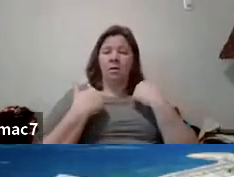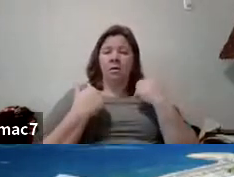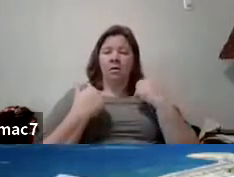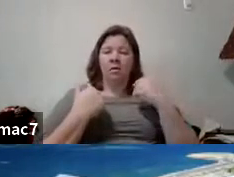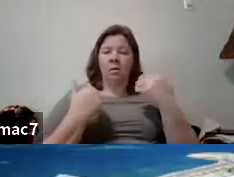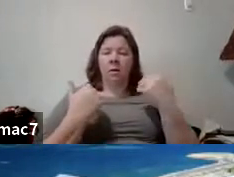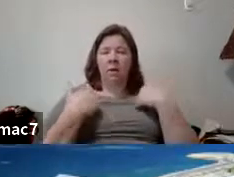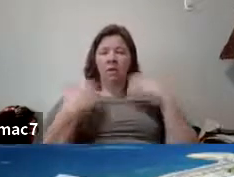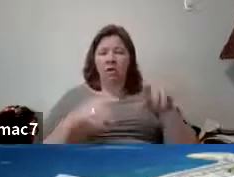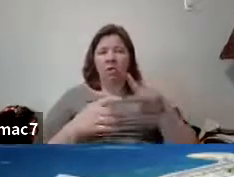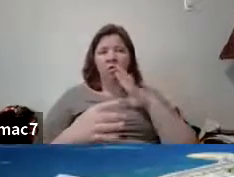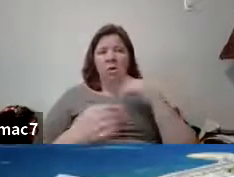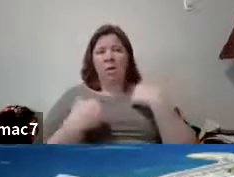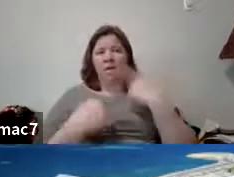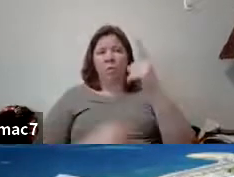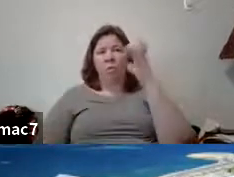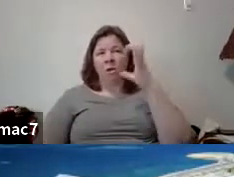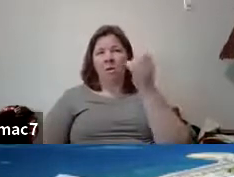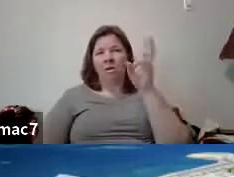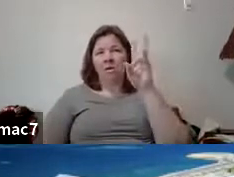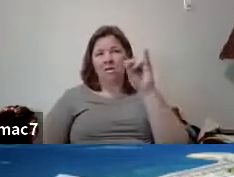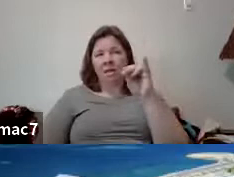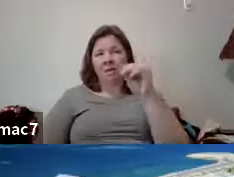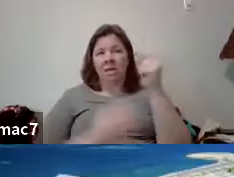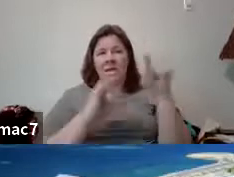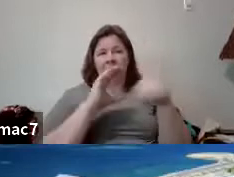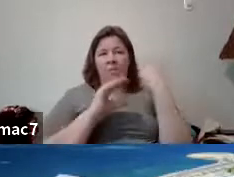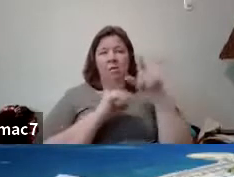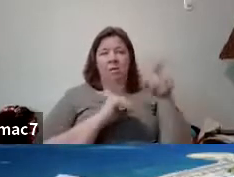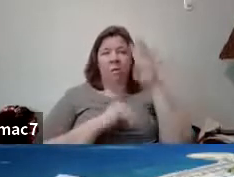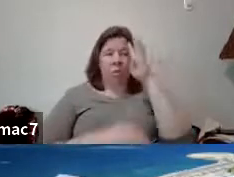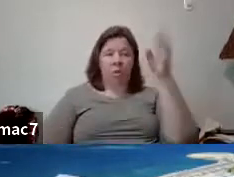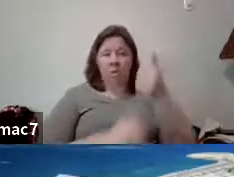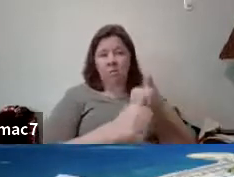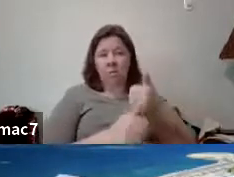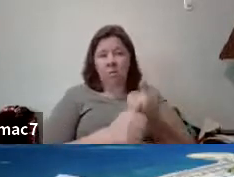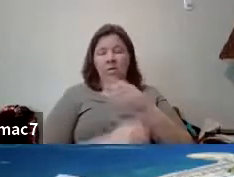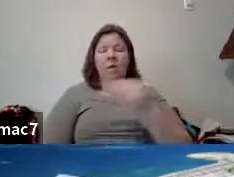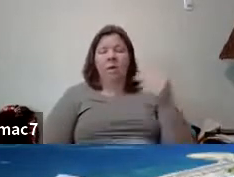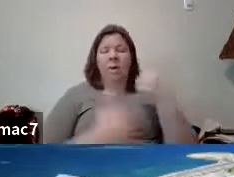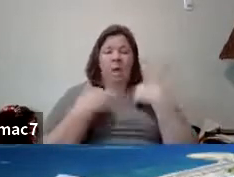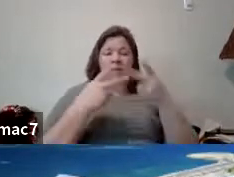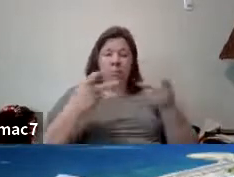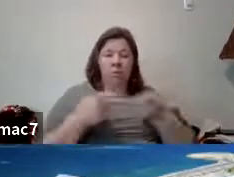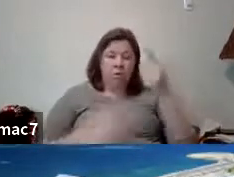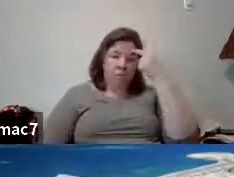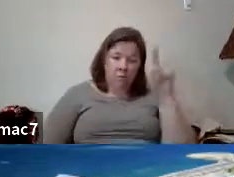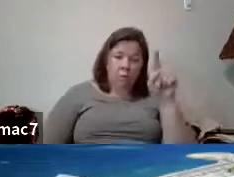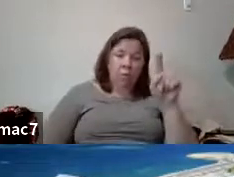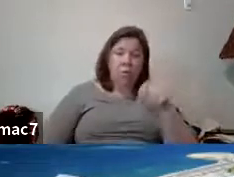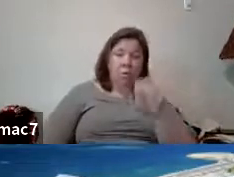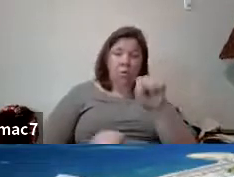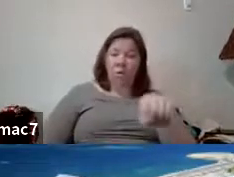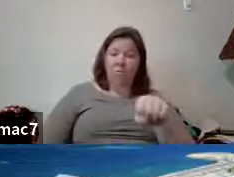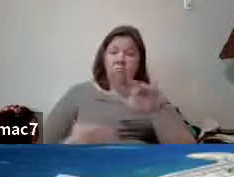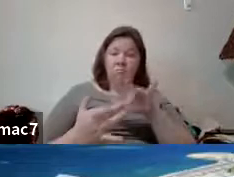him yesterday. He's got about 170 emails that he created himself, and he has positions as well. So you're welcome